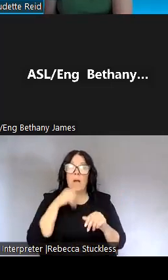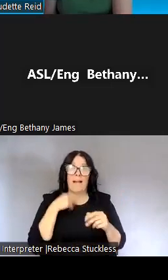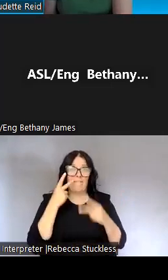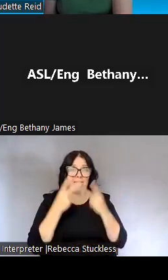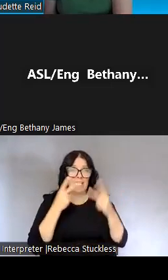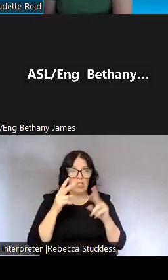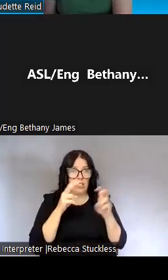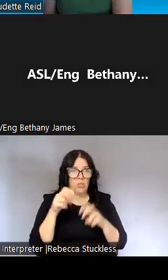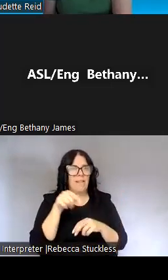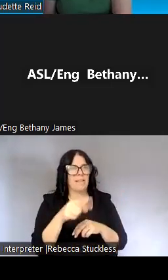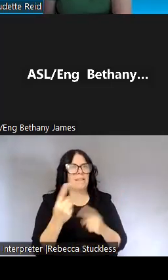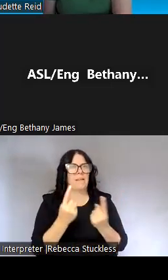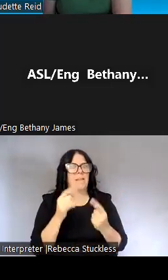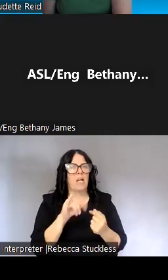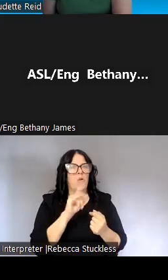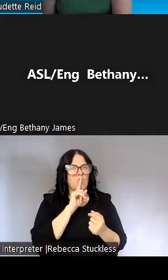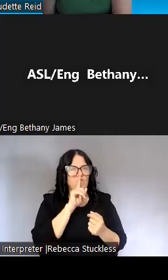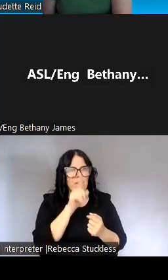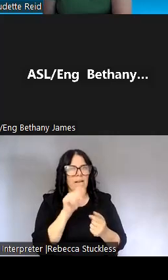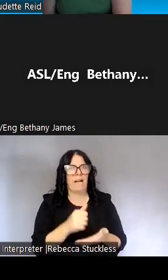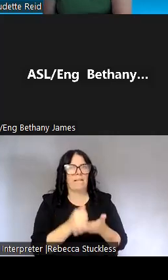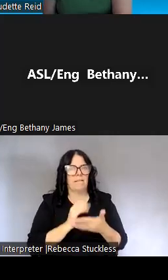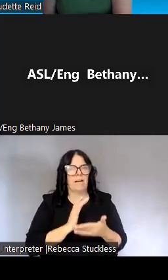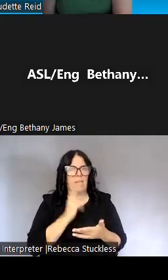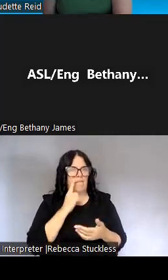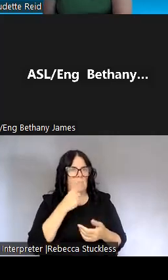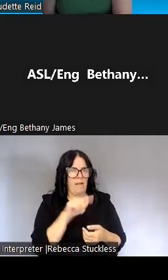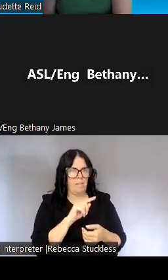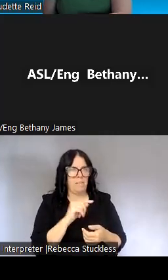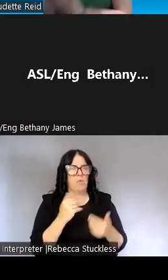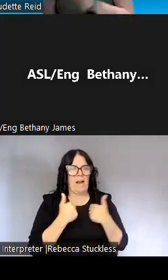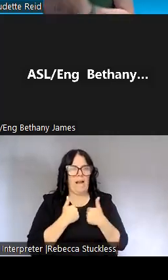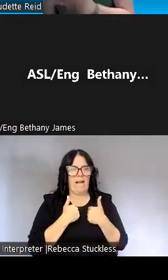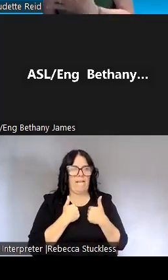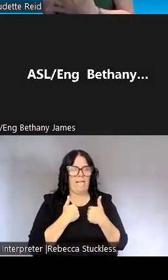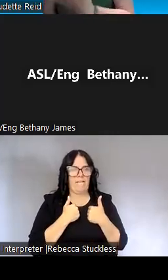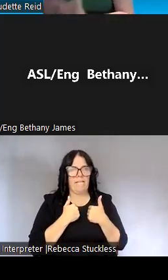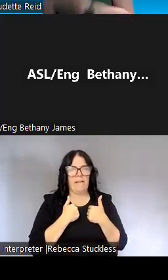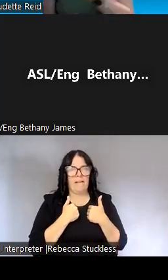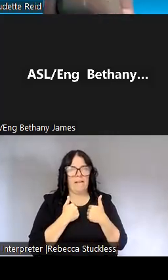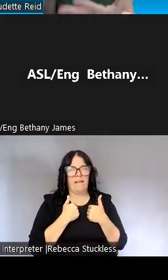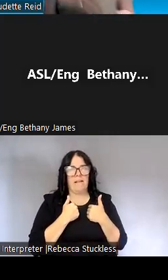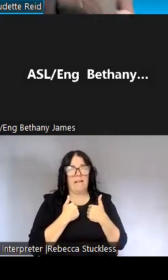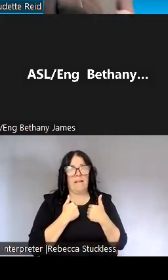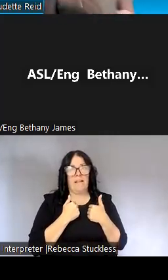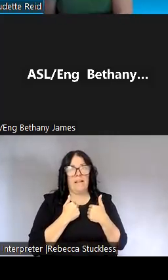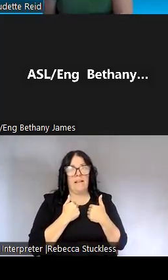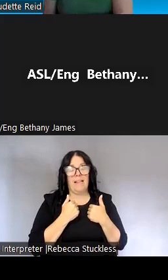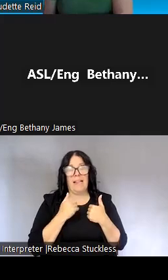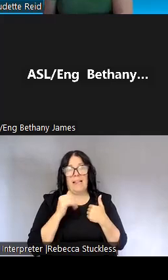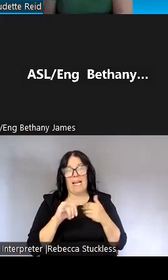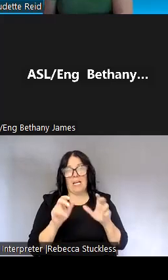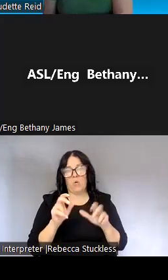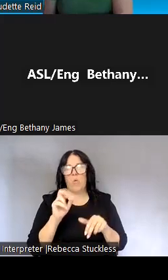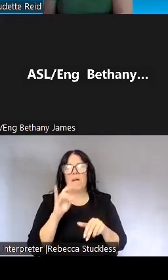this is something that really can be very helpful for them, to have the computer or have the phone